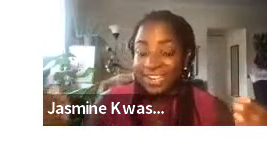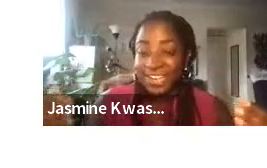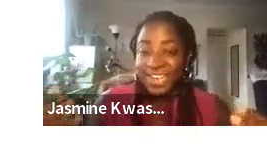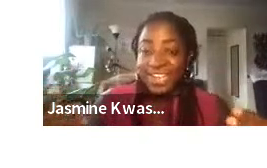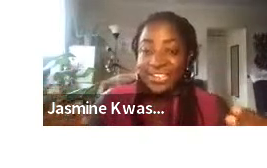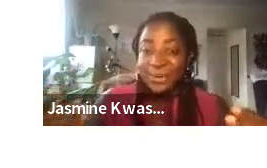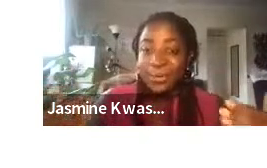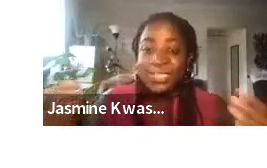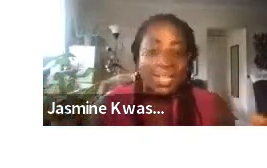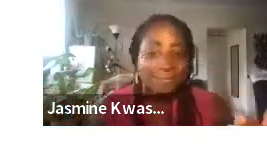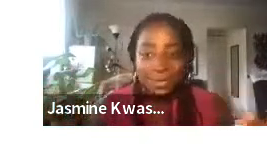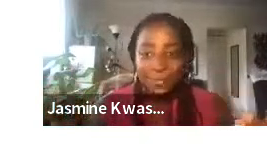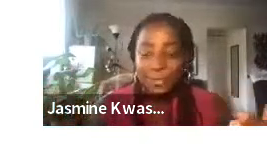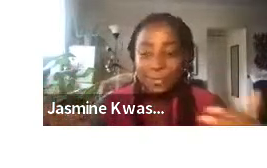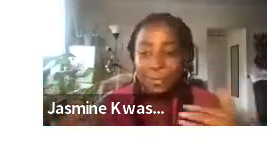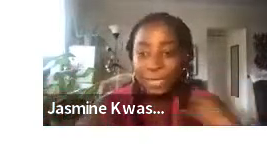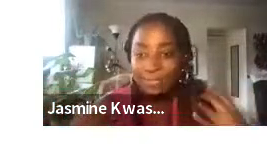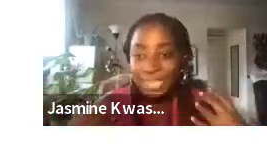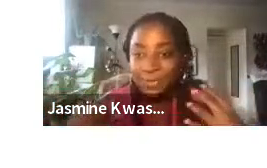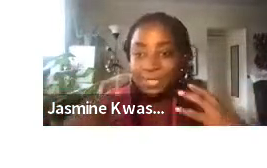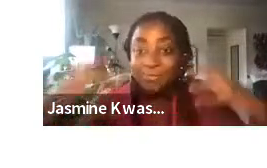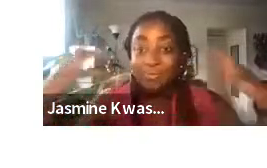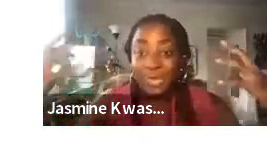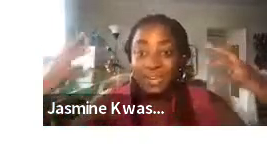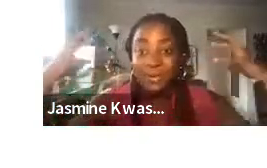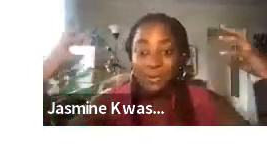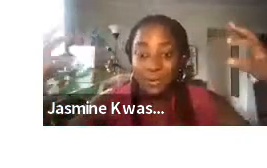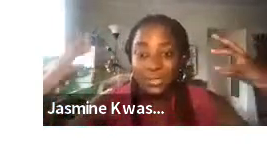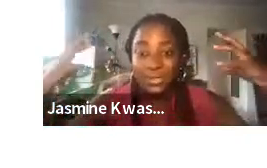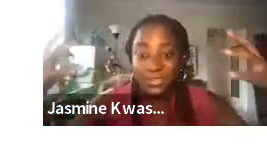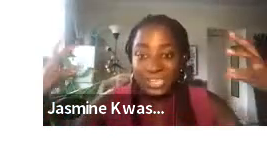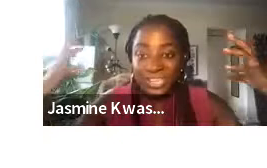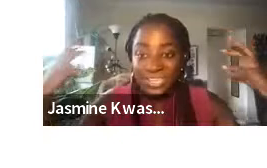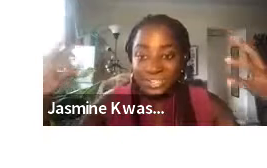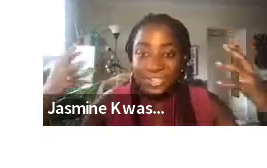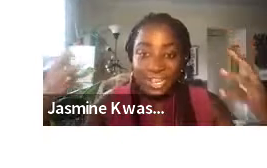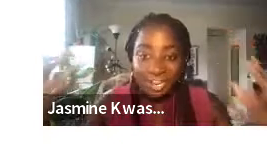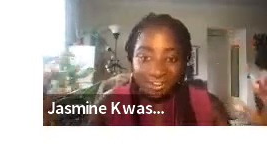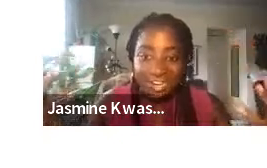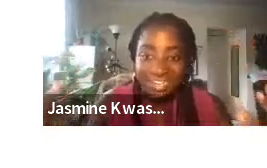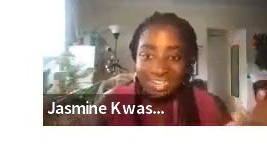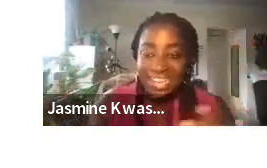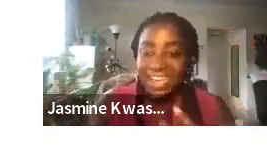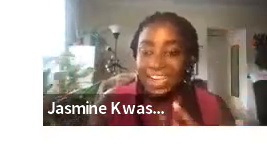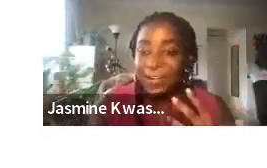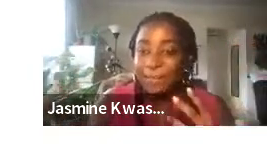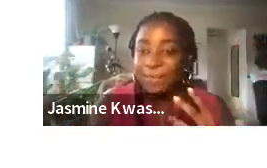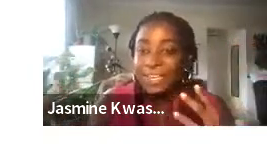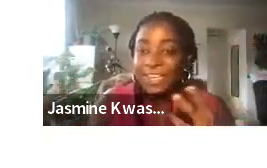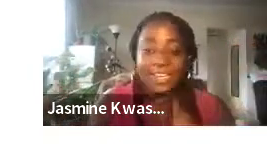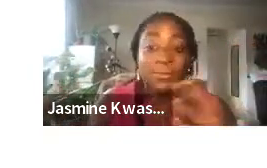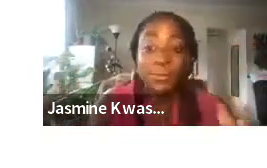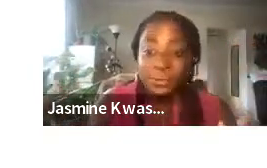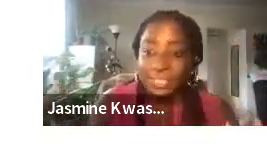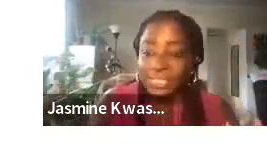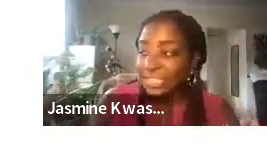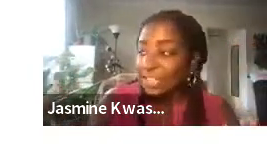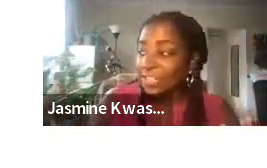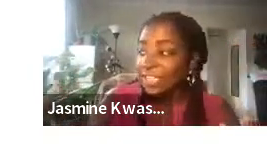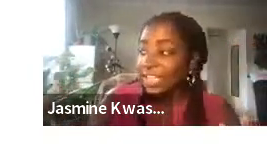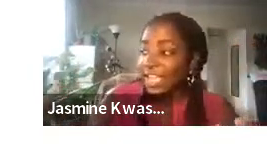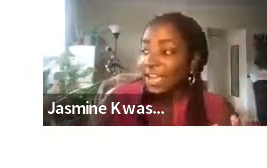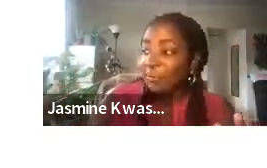EEG, right? And so what does that mean for someone like me who has big, coarse, curly, textured hair, right? It doesn't work